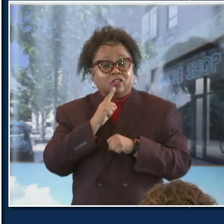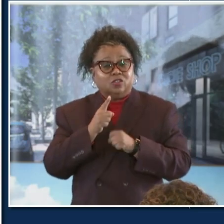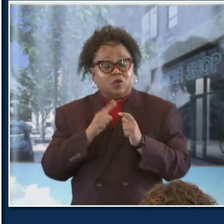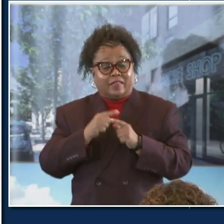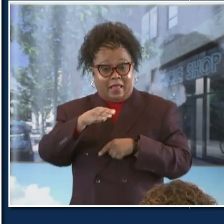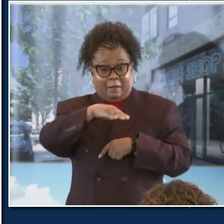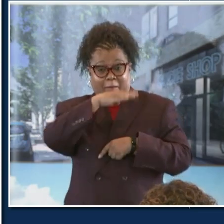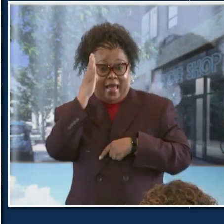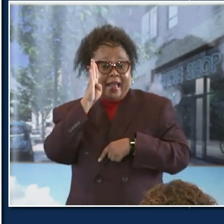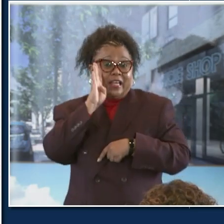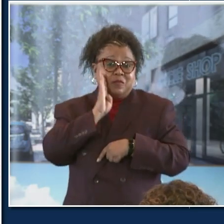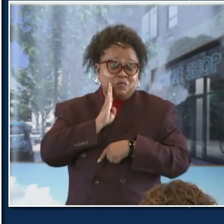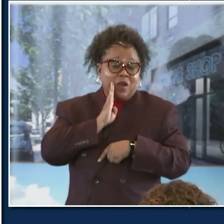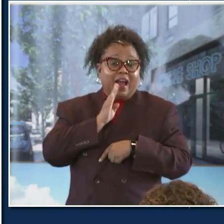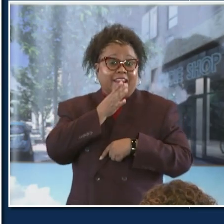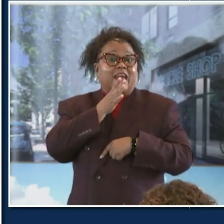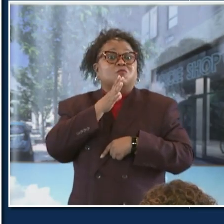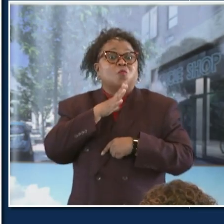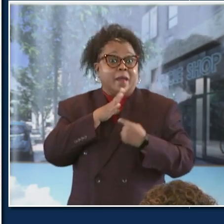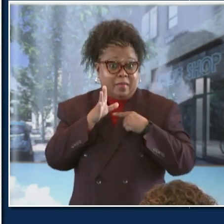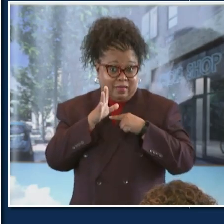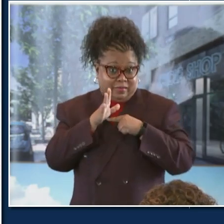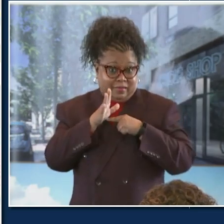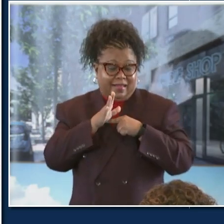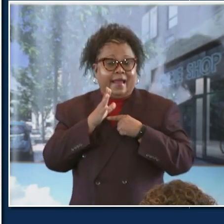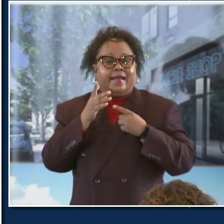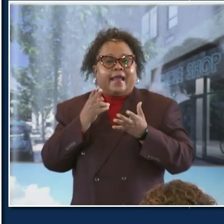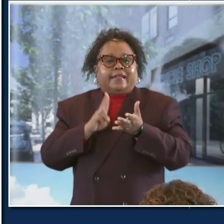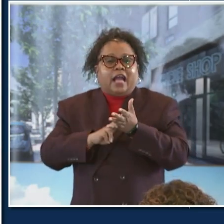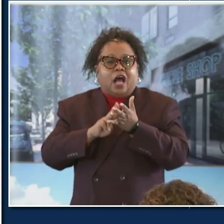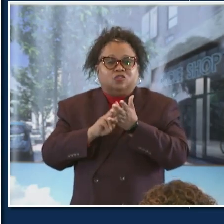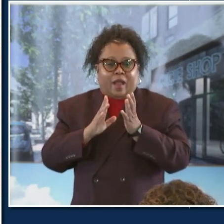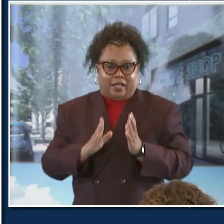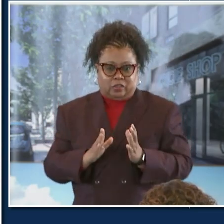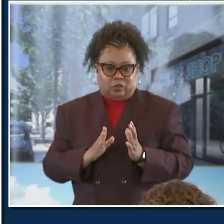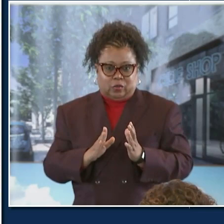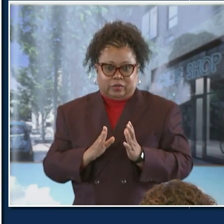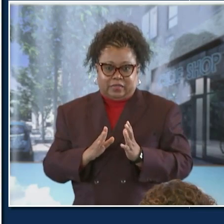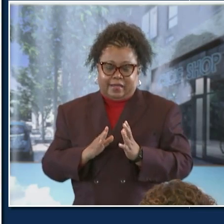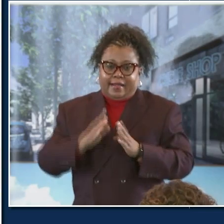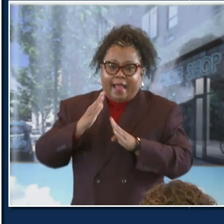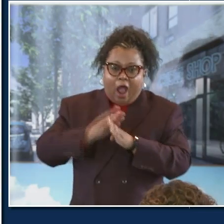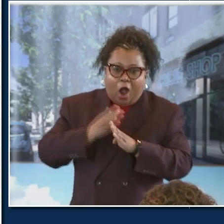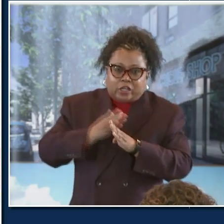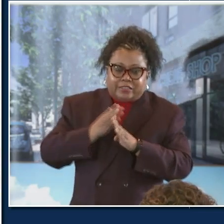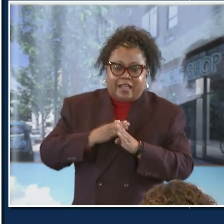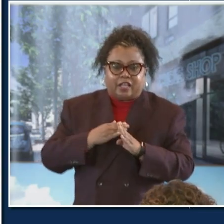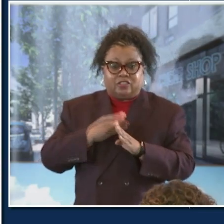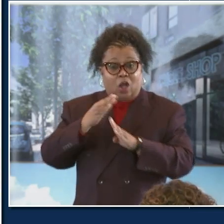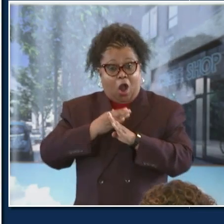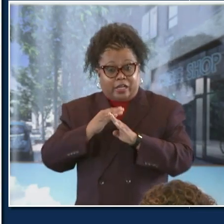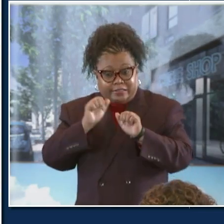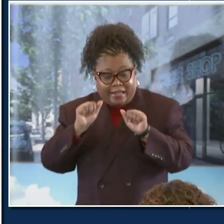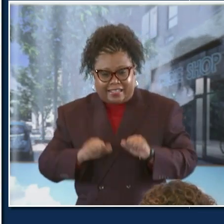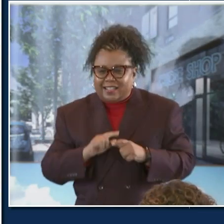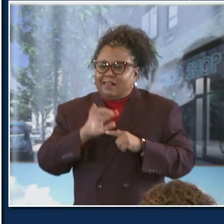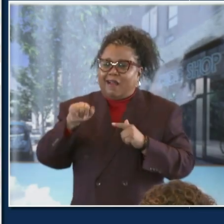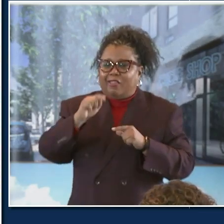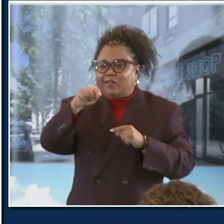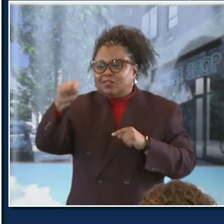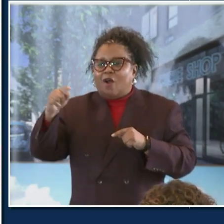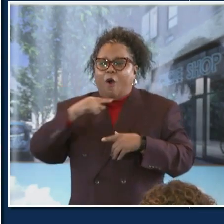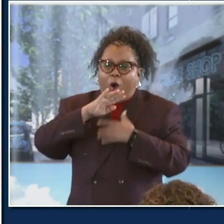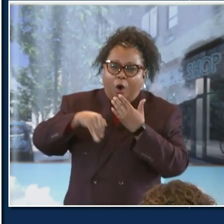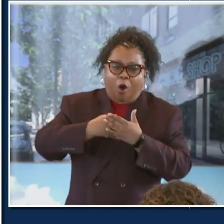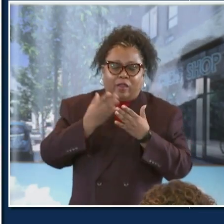that black and brown and women contractors, landscape architects, and others,